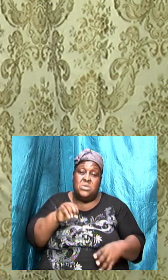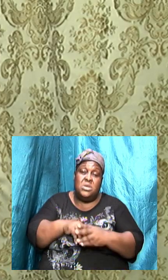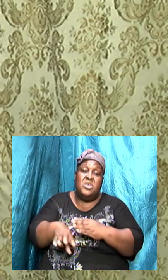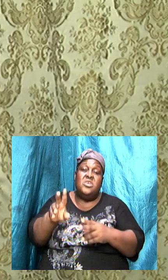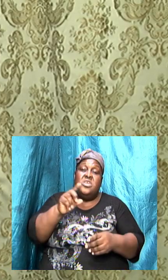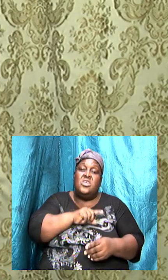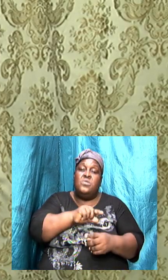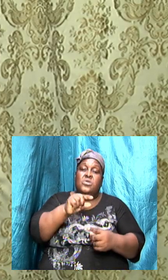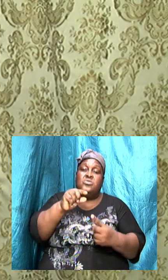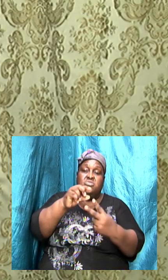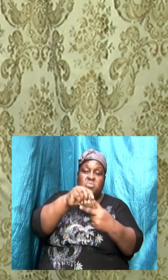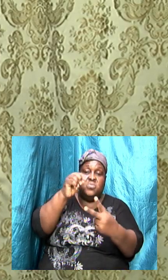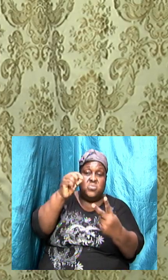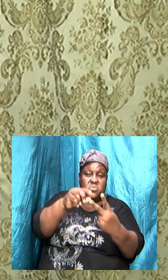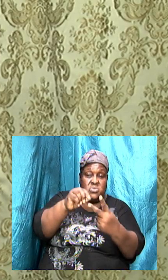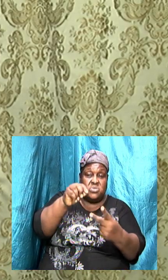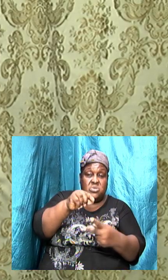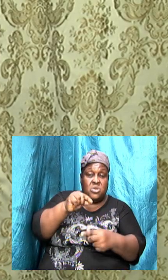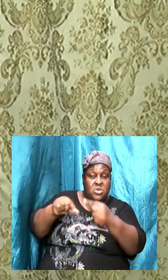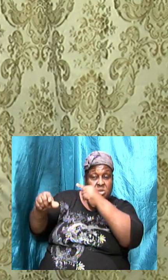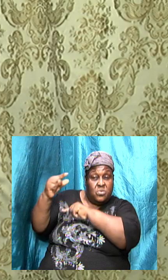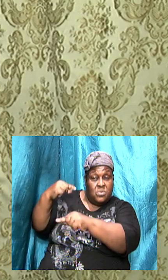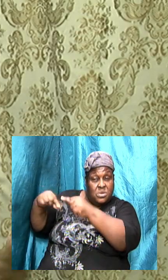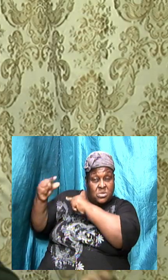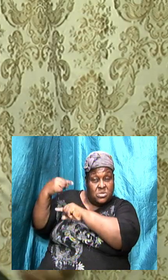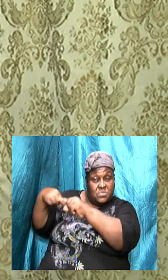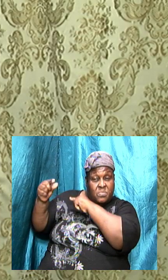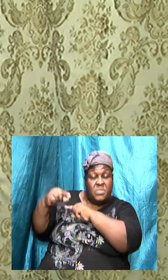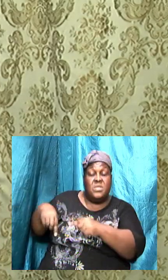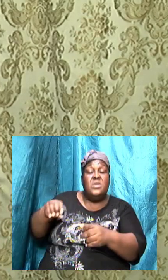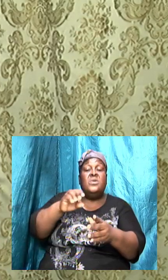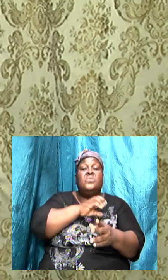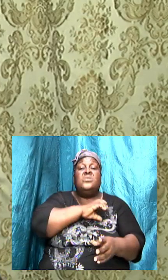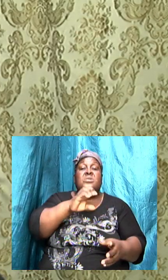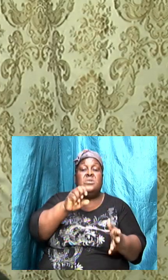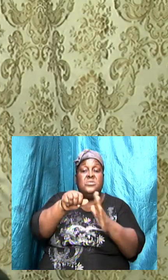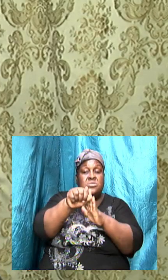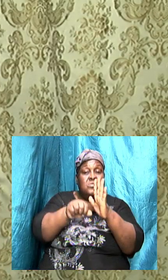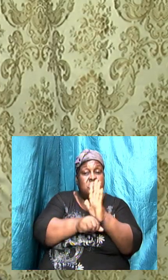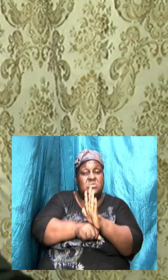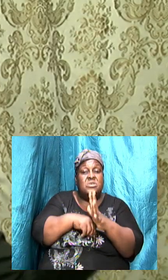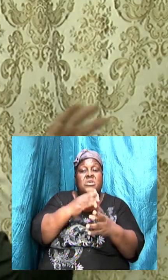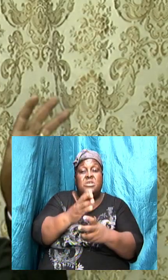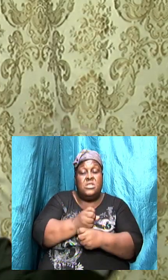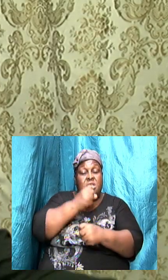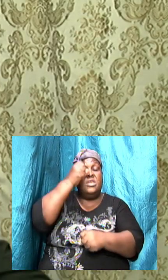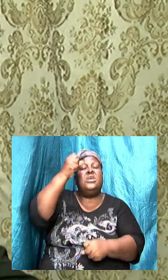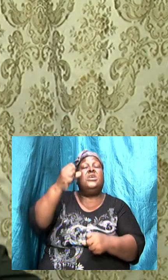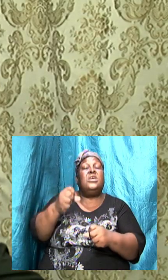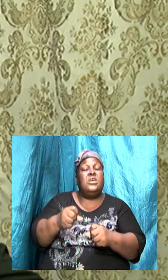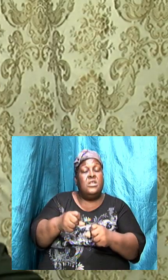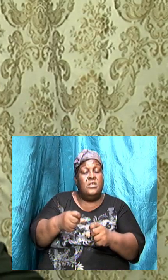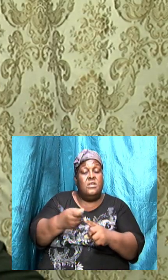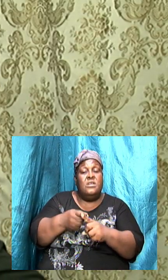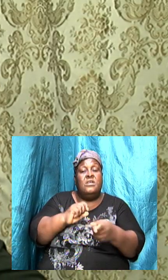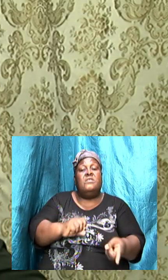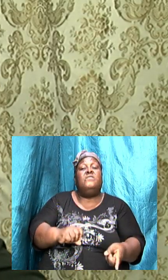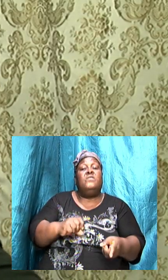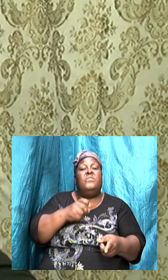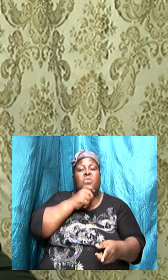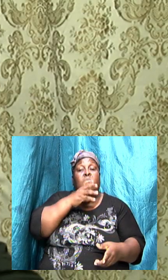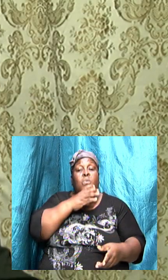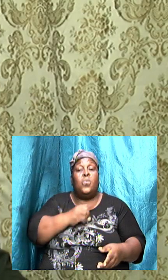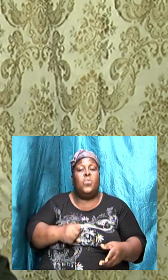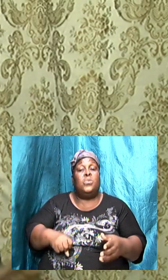chosen generation. It was a scripture that was taken from Old Testament that referred to Israel.